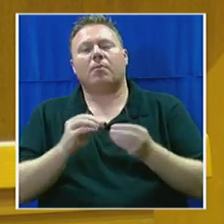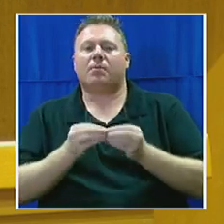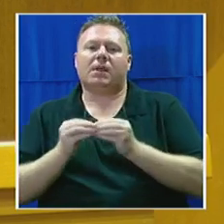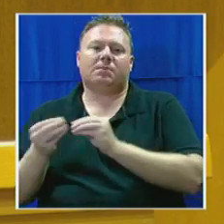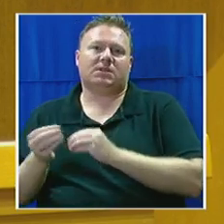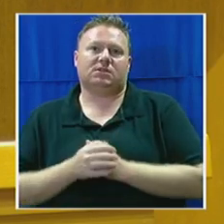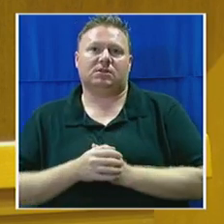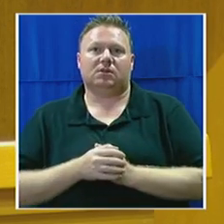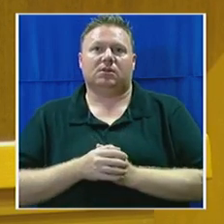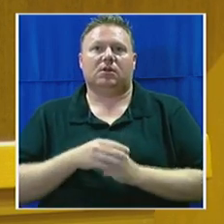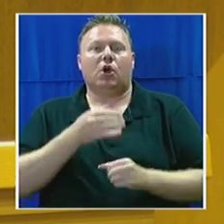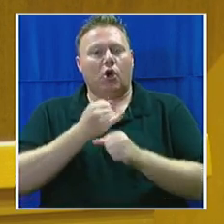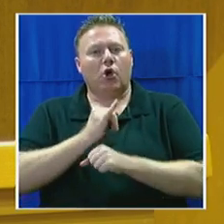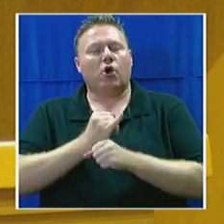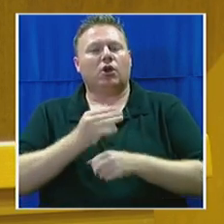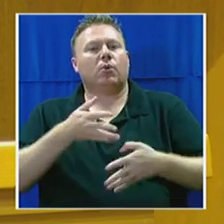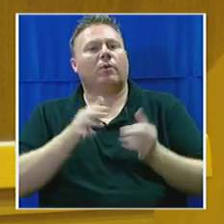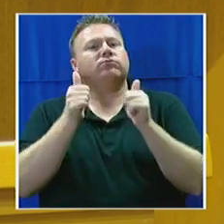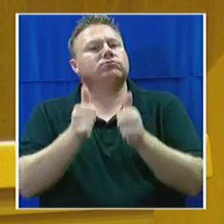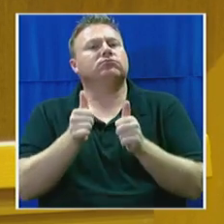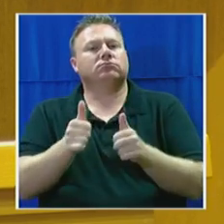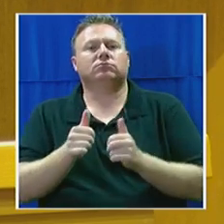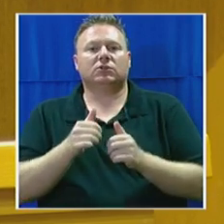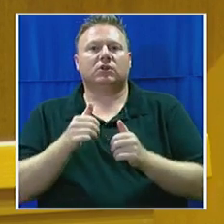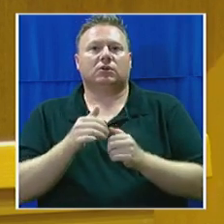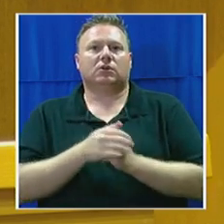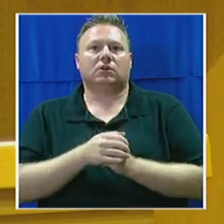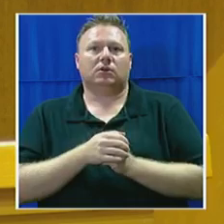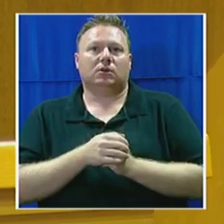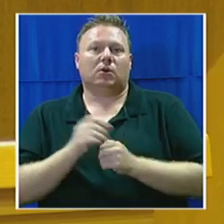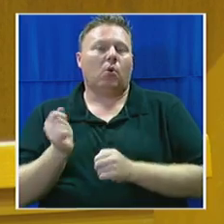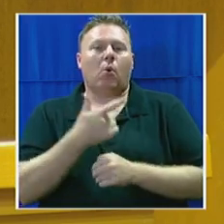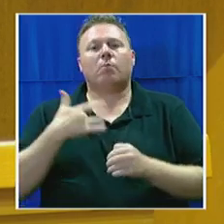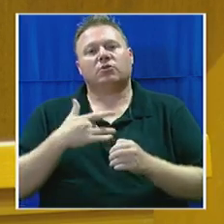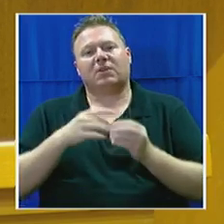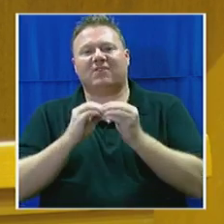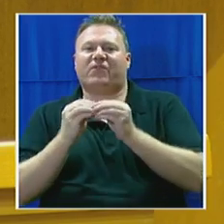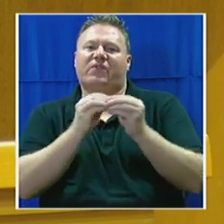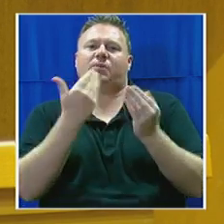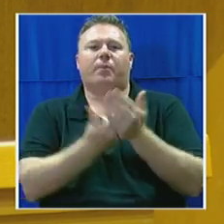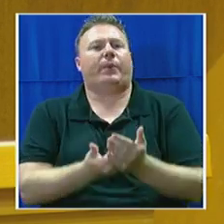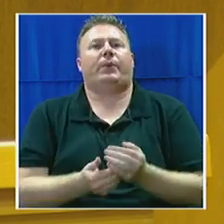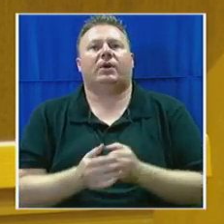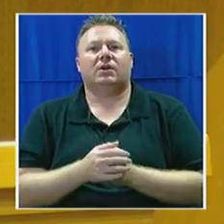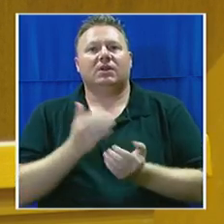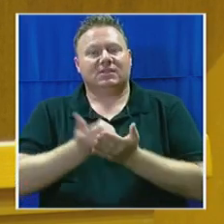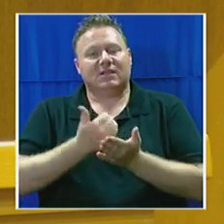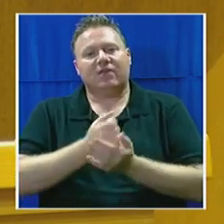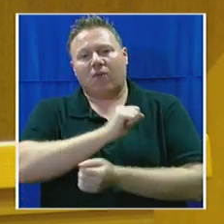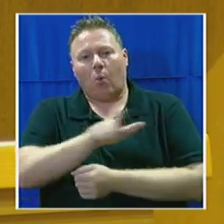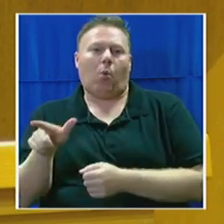the earlier the better that this is implemented, cutting across all municipalities, that will save us all.